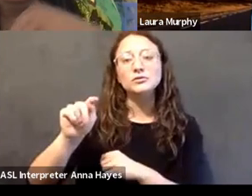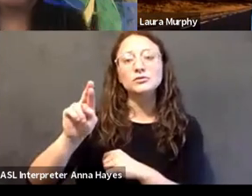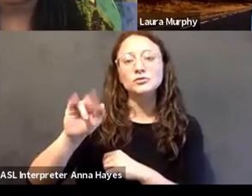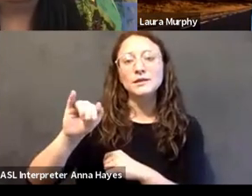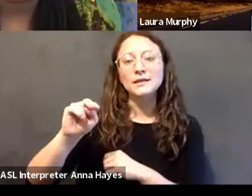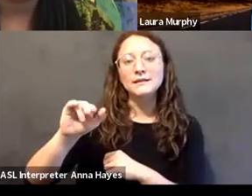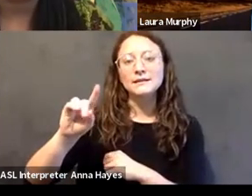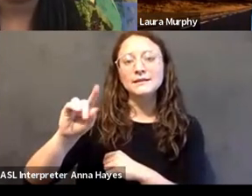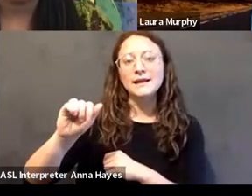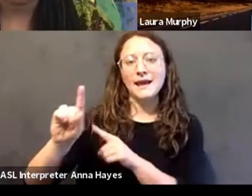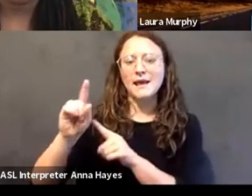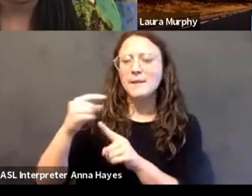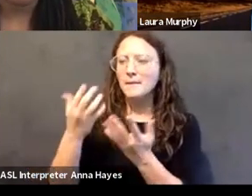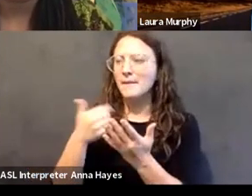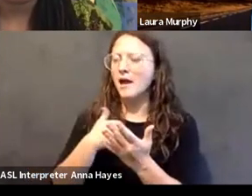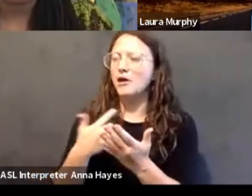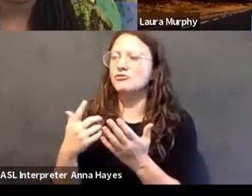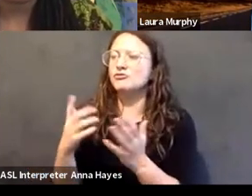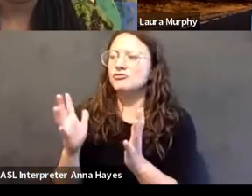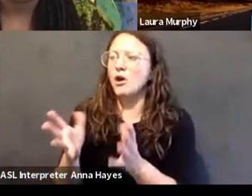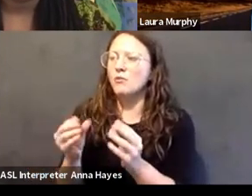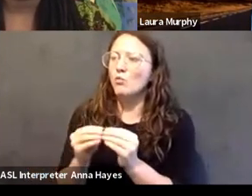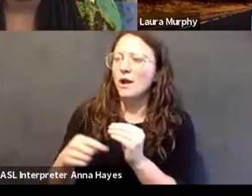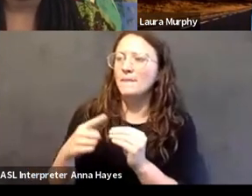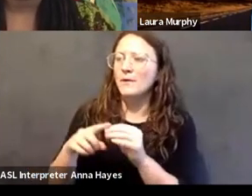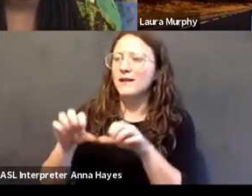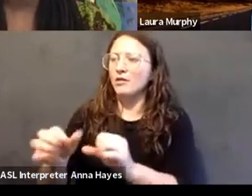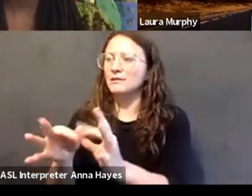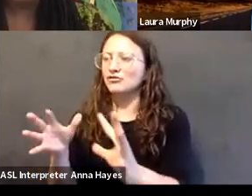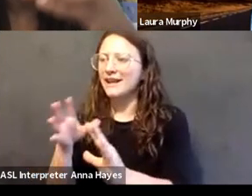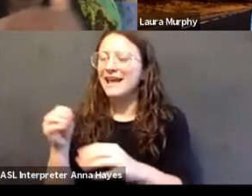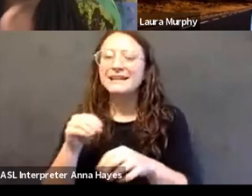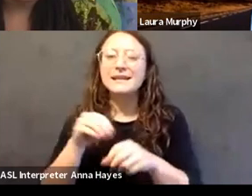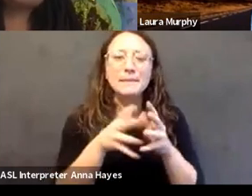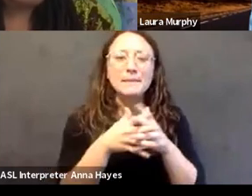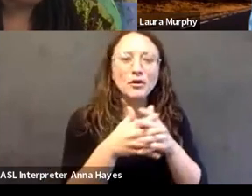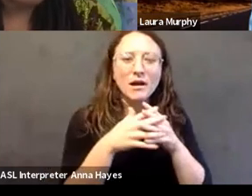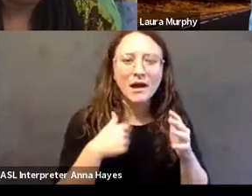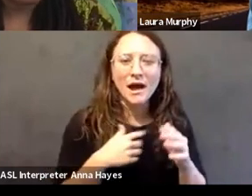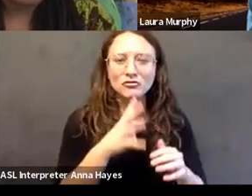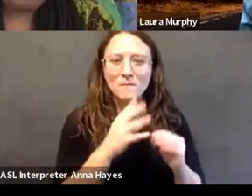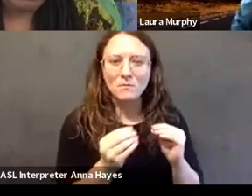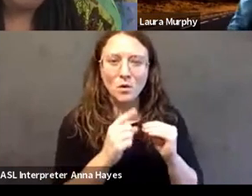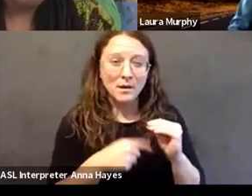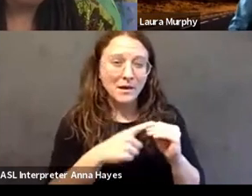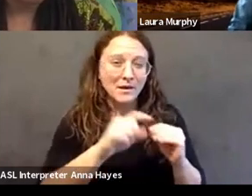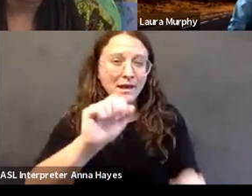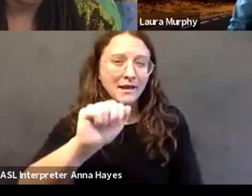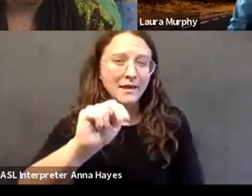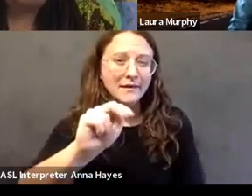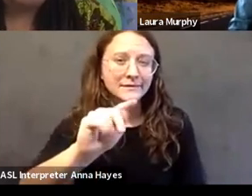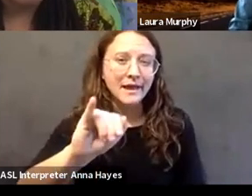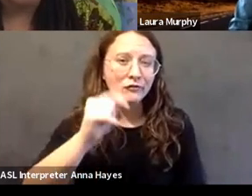about decolonization, and in the States, I talk more about anti-racism, I suppose. But some of the work is